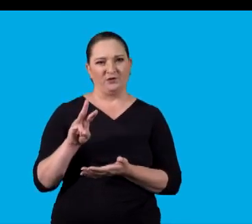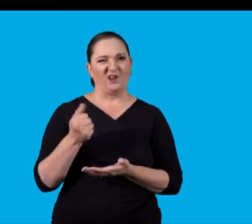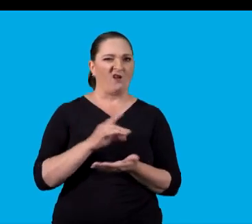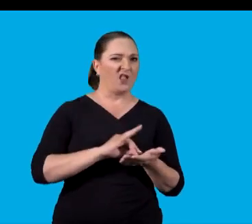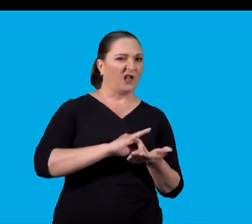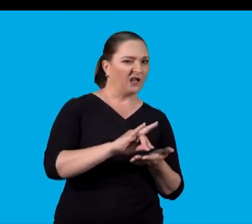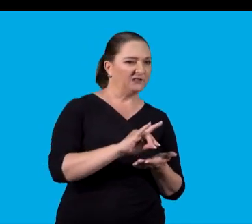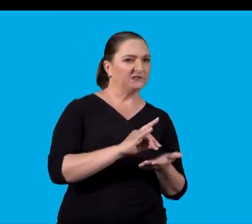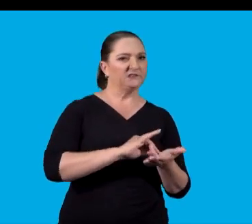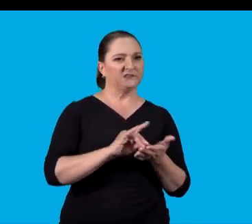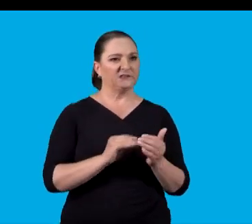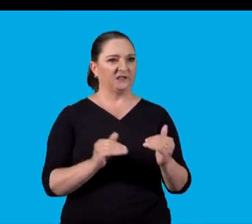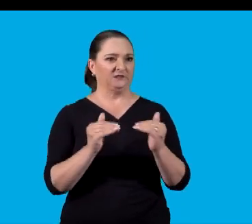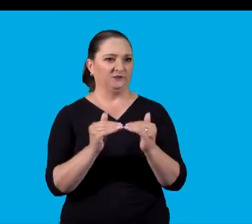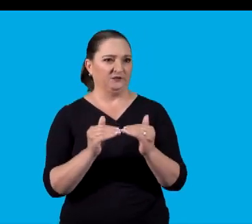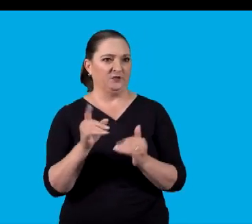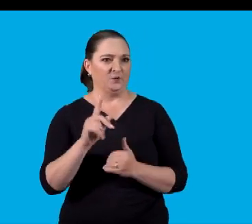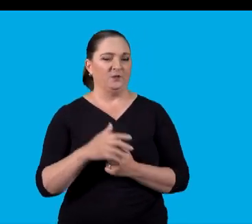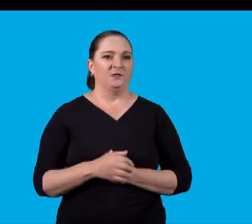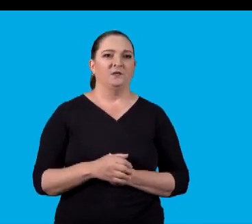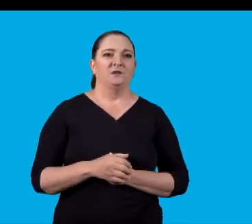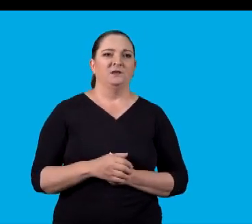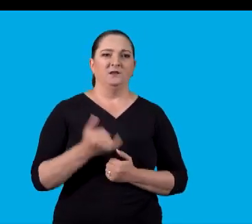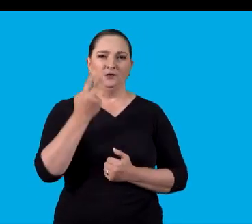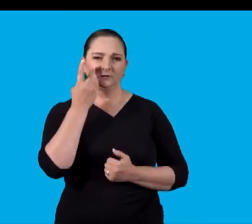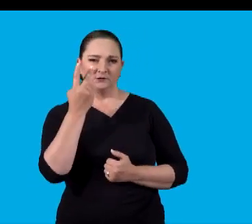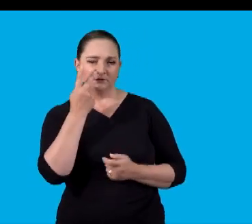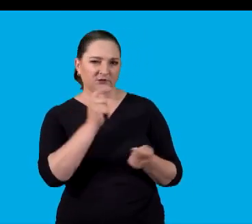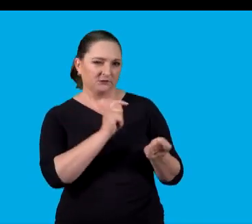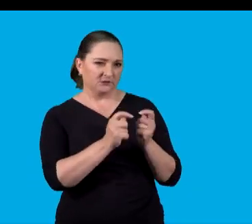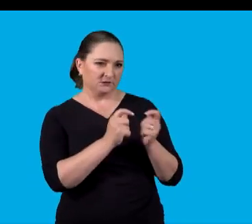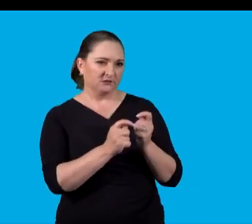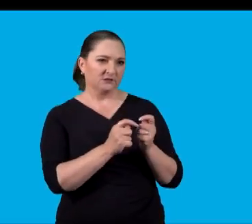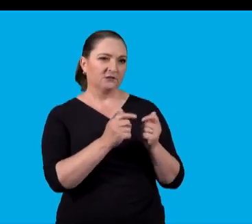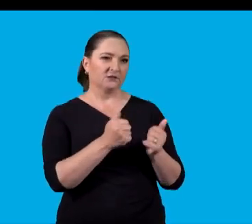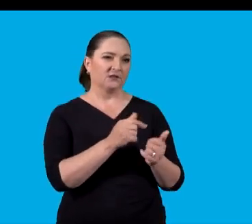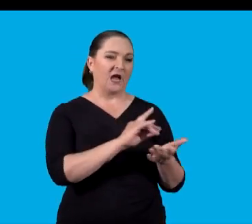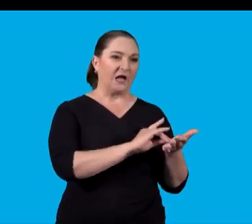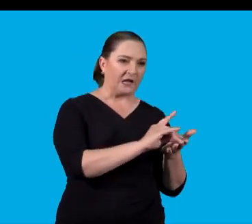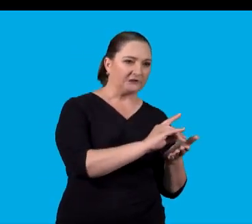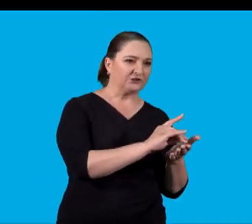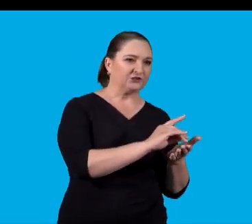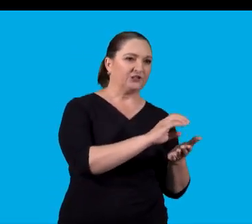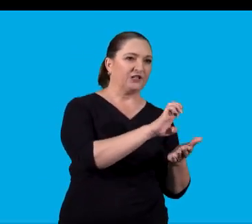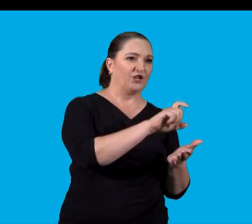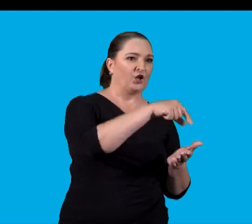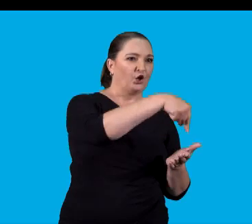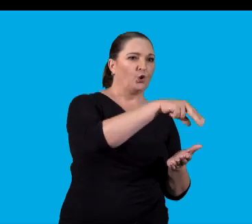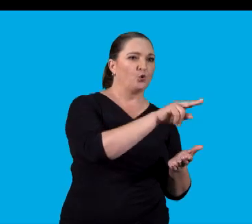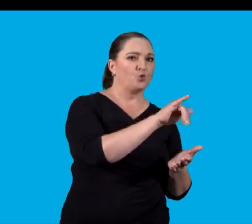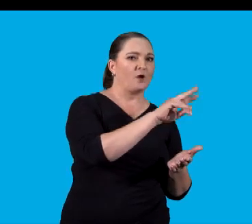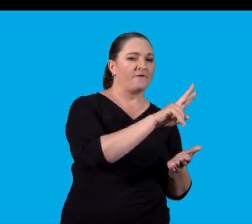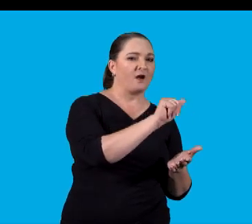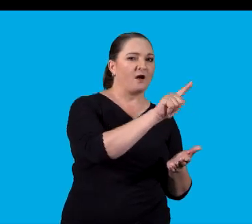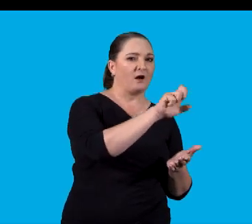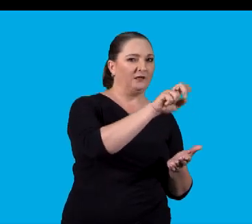statement, that is the cash and cash equivalents. And we look at the changes that would have happened in cash and